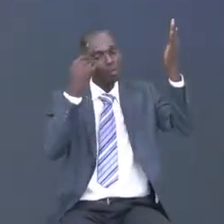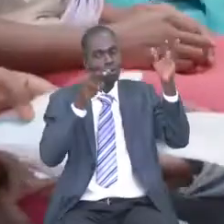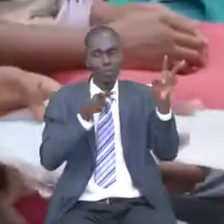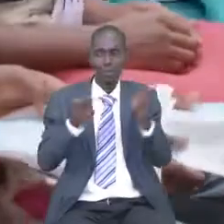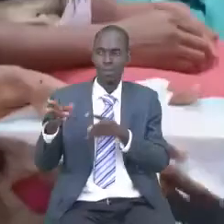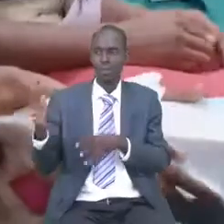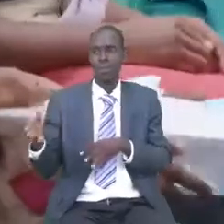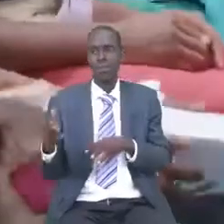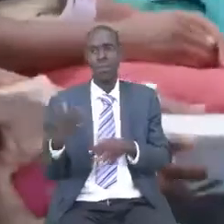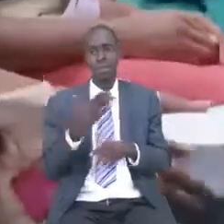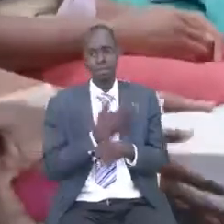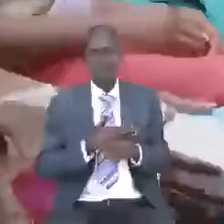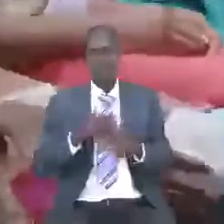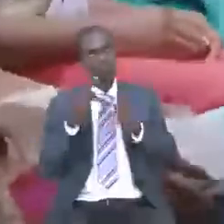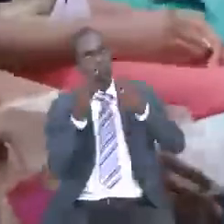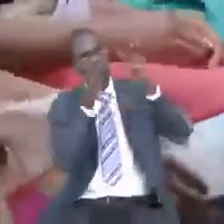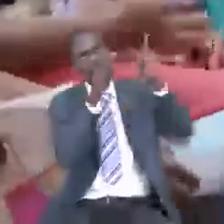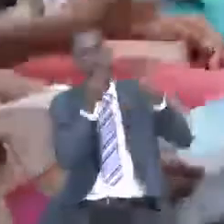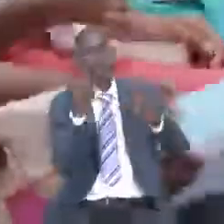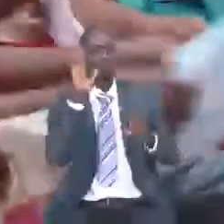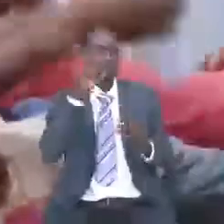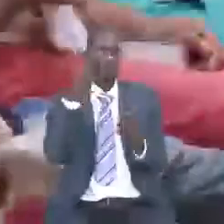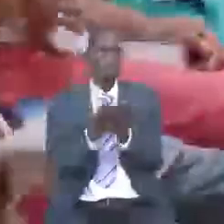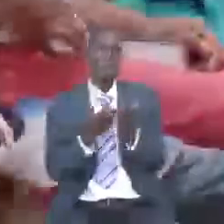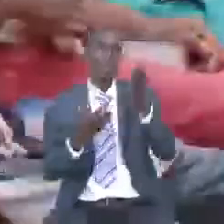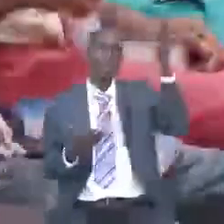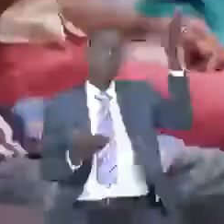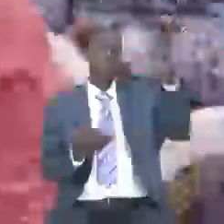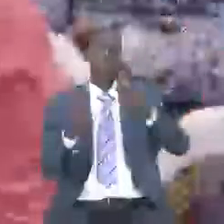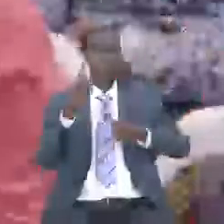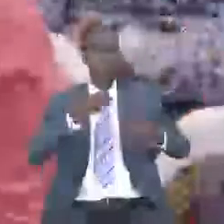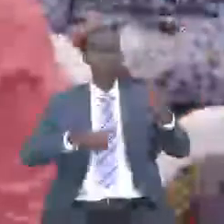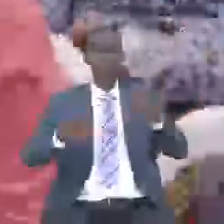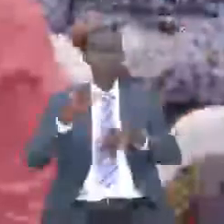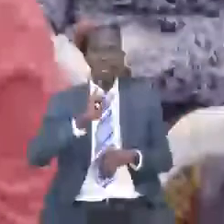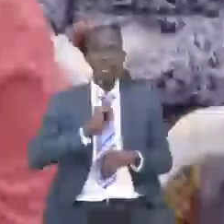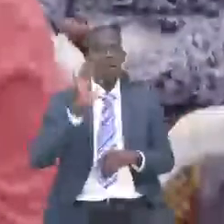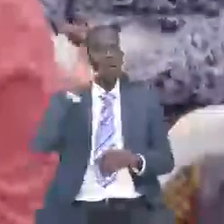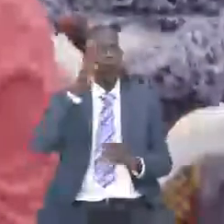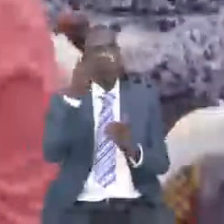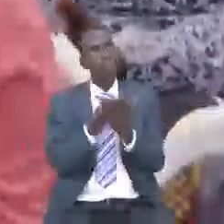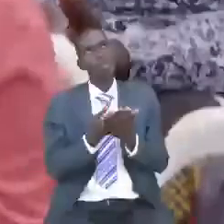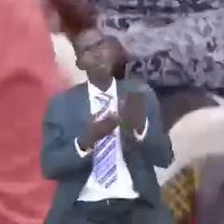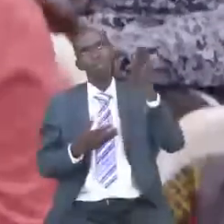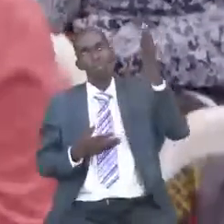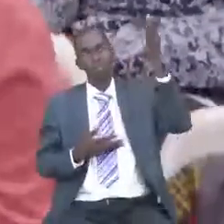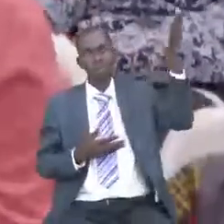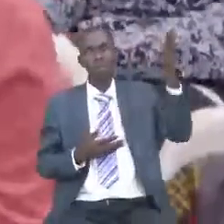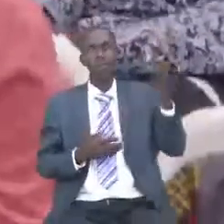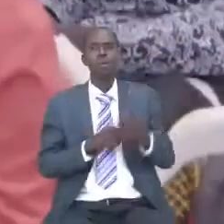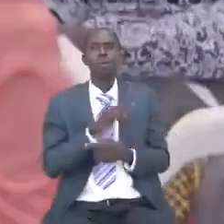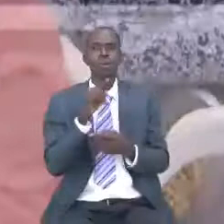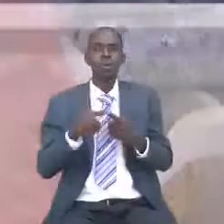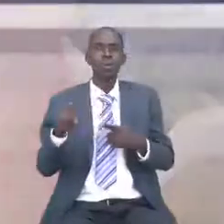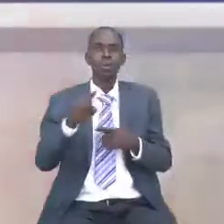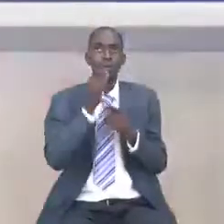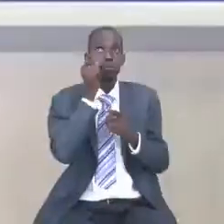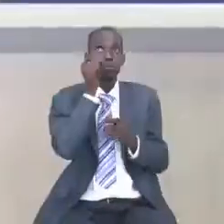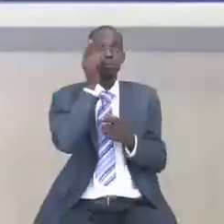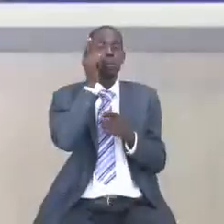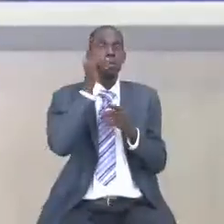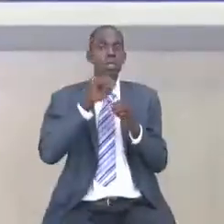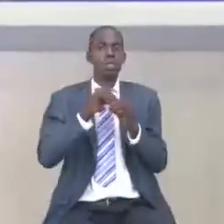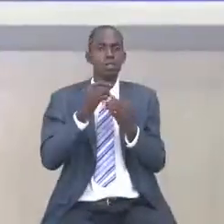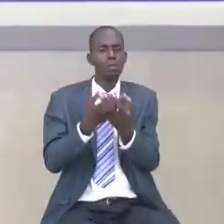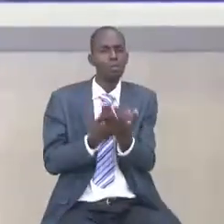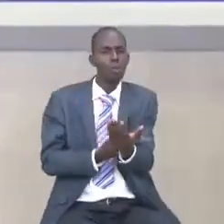there. I will get there. When you wake up in the morning, what do you